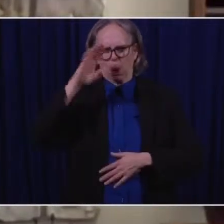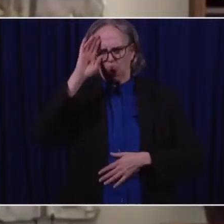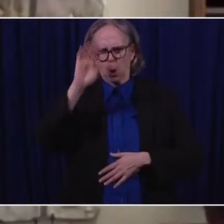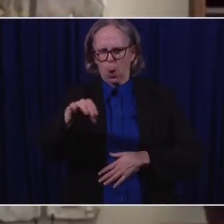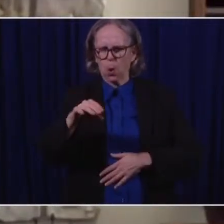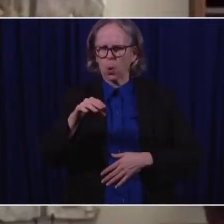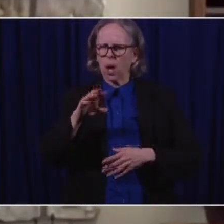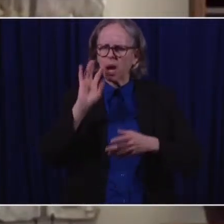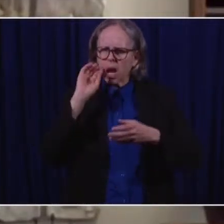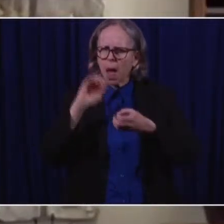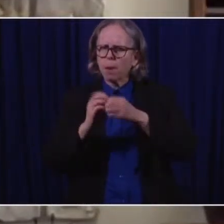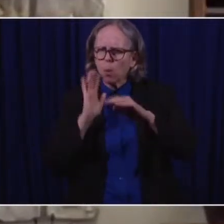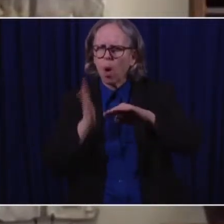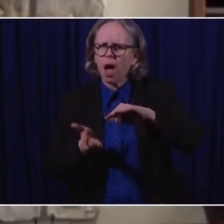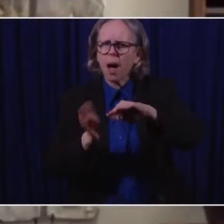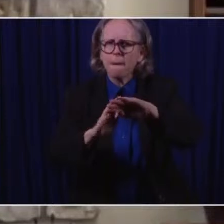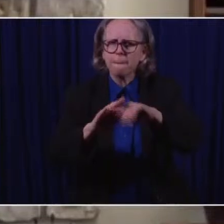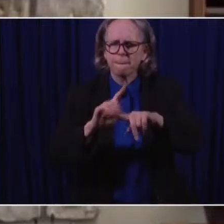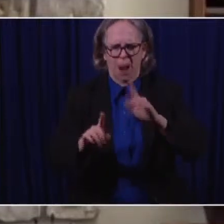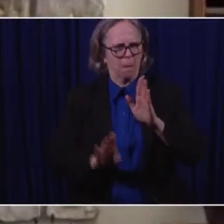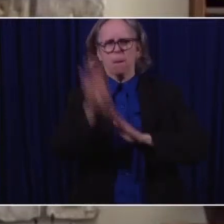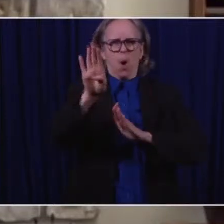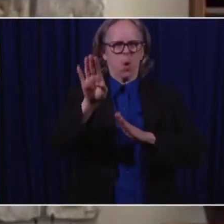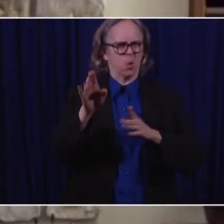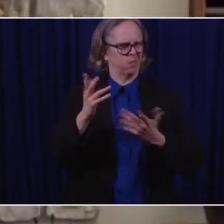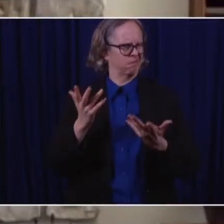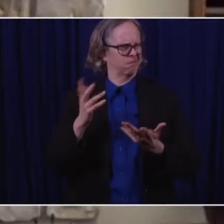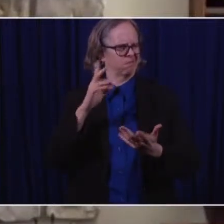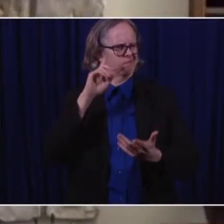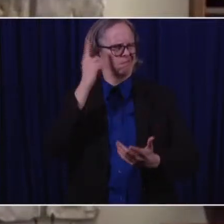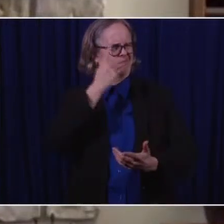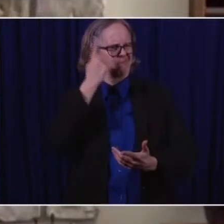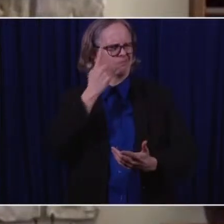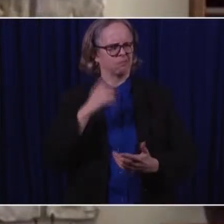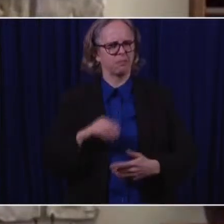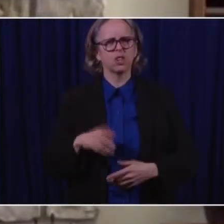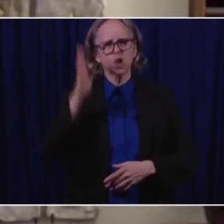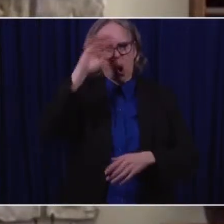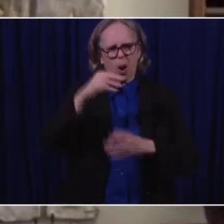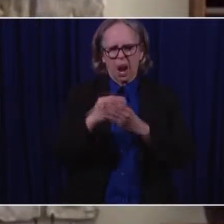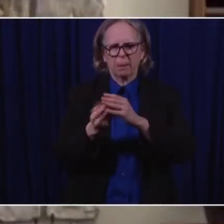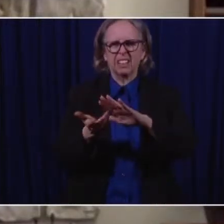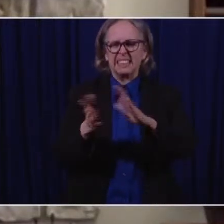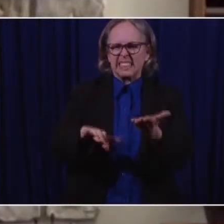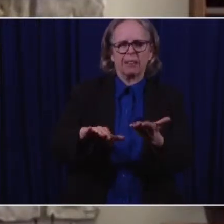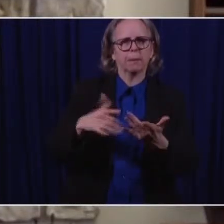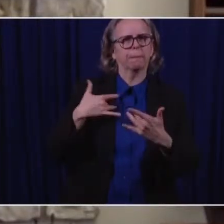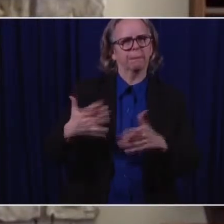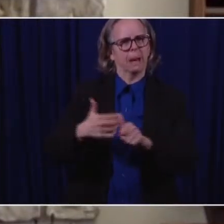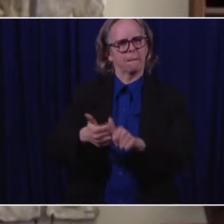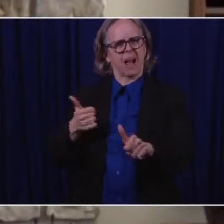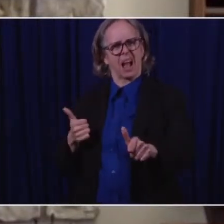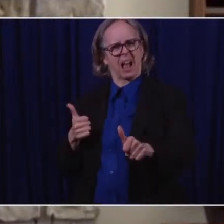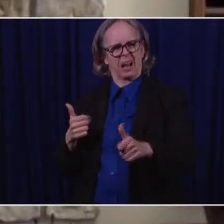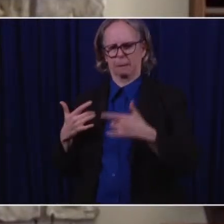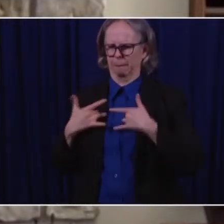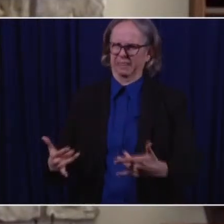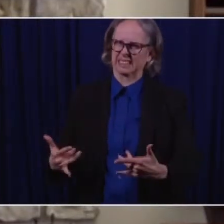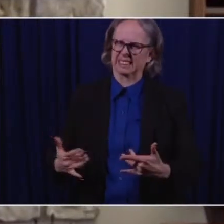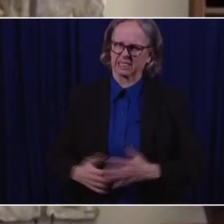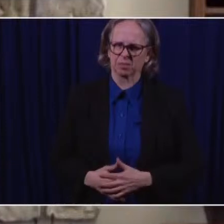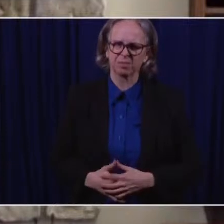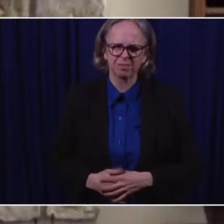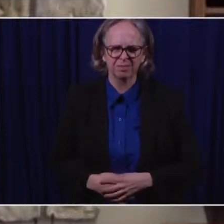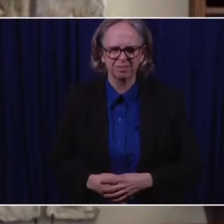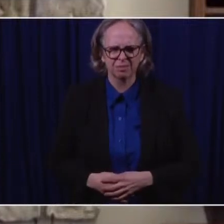see deaths are are a lagging indicator. So what you want to do is to be in front of things instead